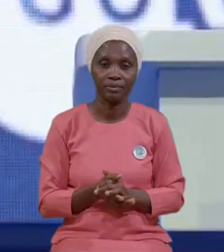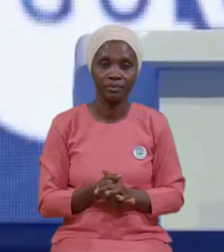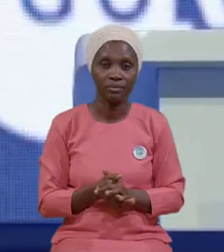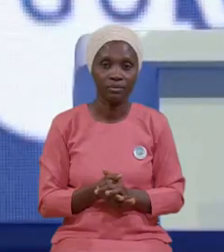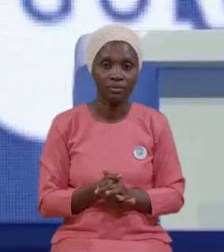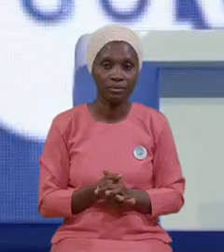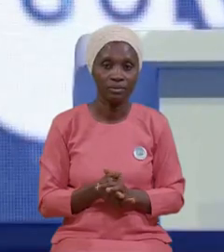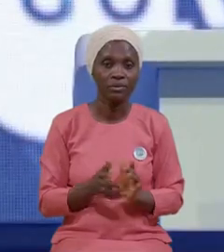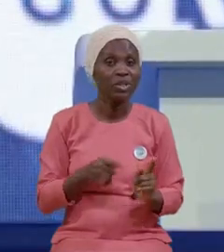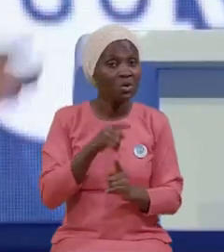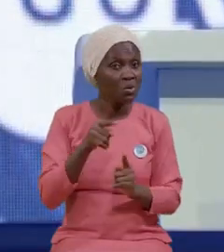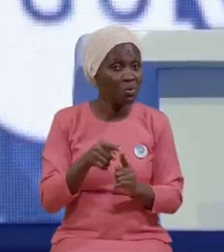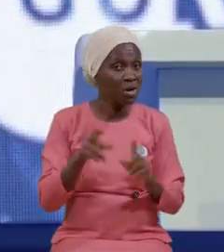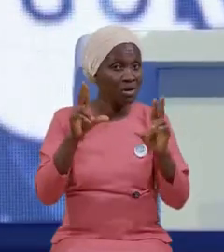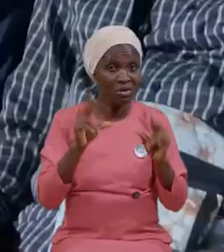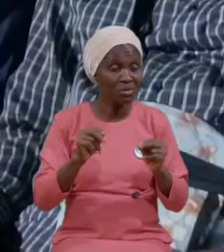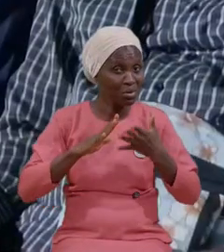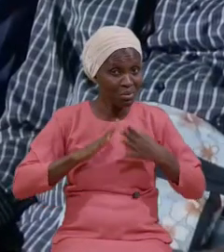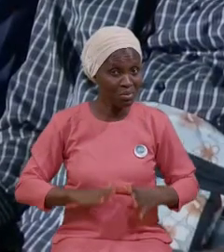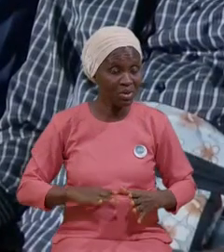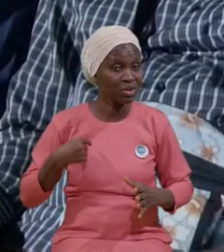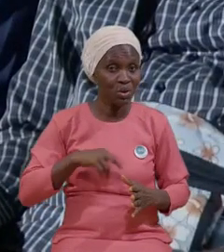When there's no peace, we're torn apart.